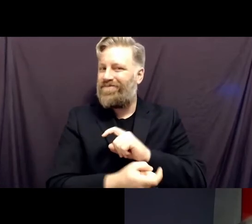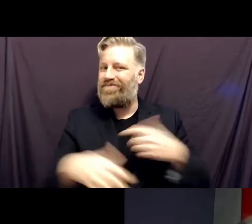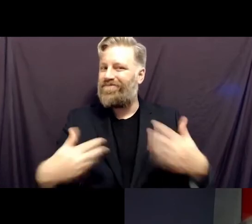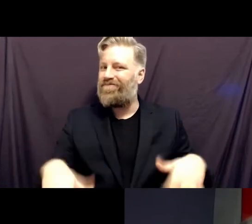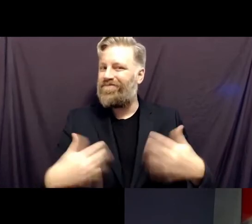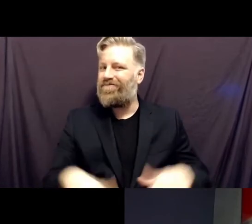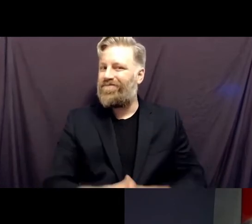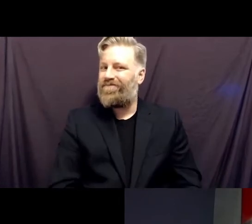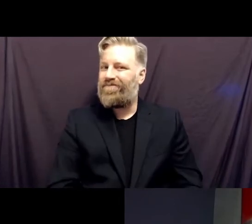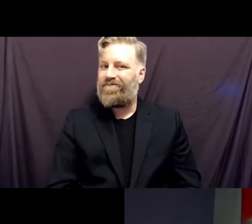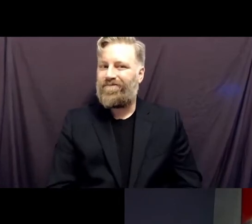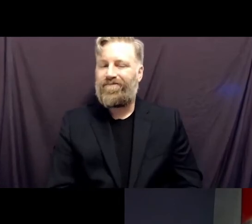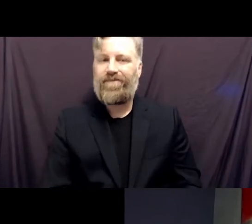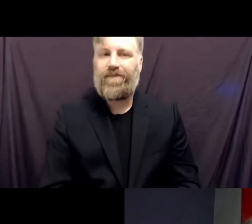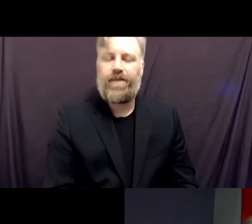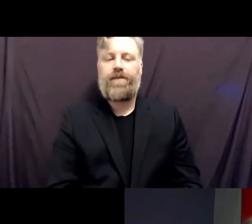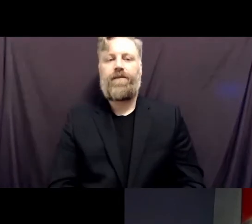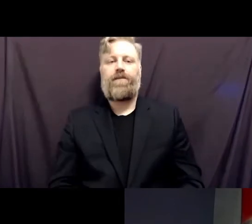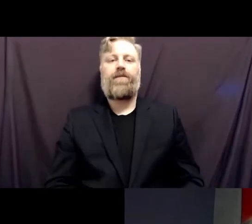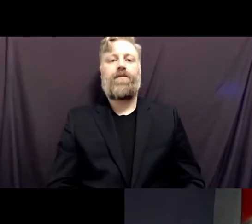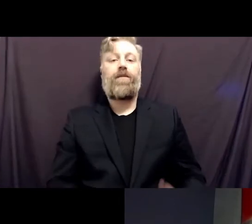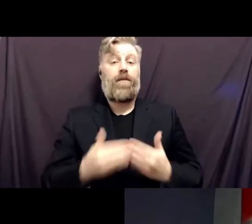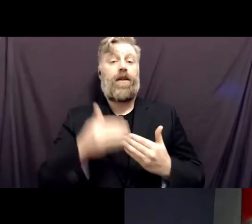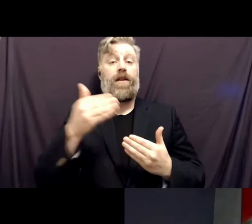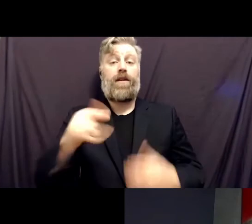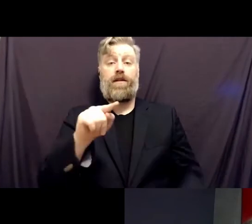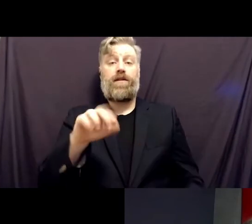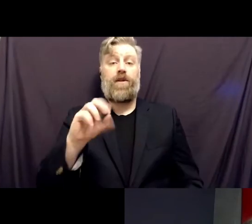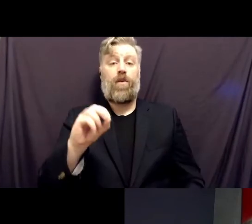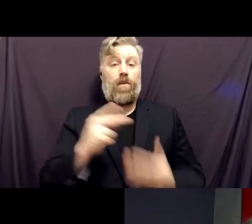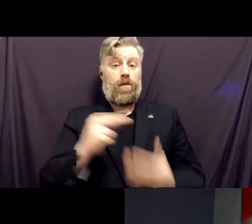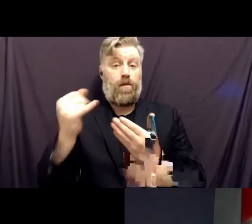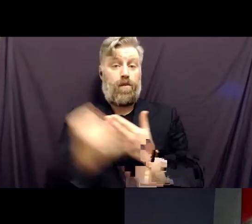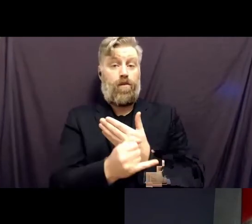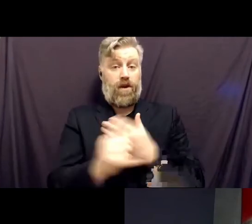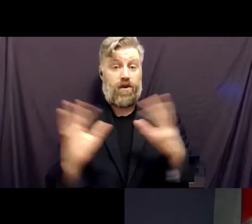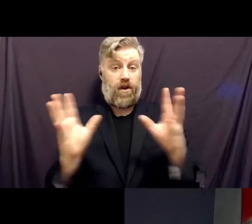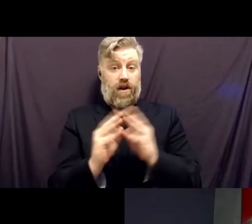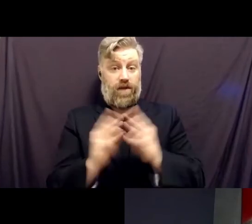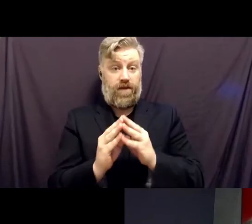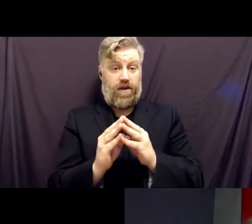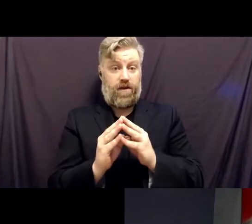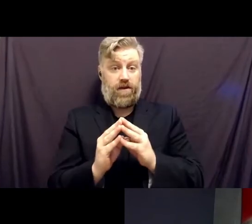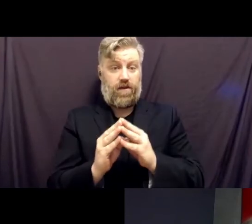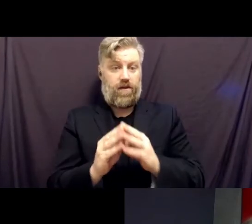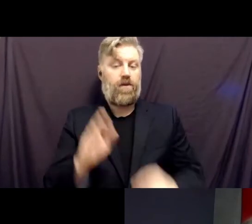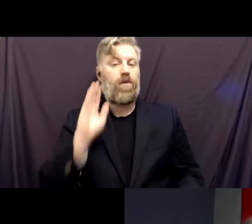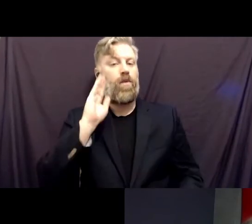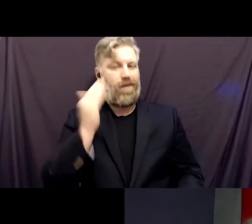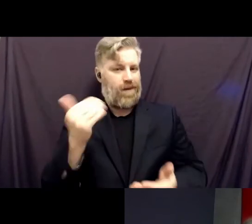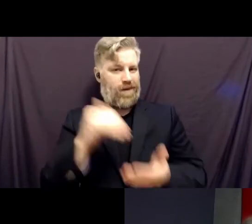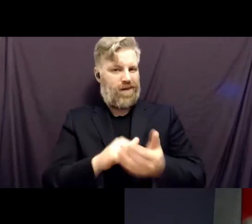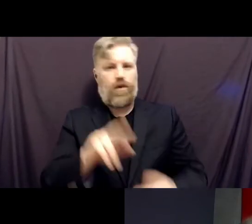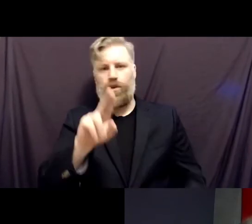significantly. The next Zero Project Conference will again take place at the UN